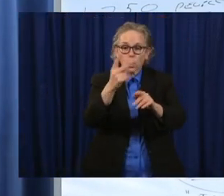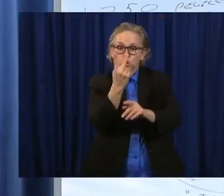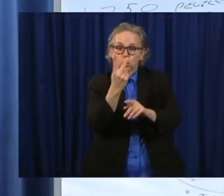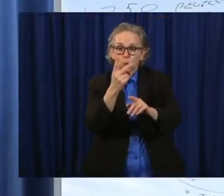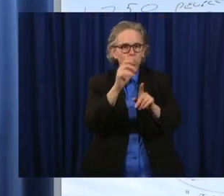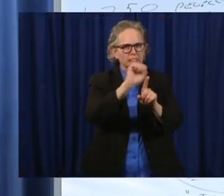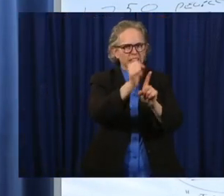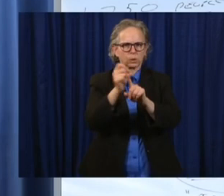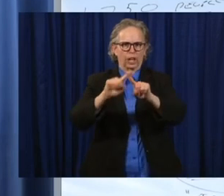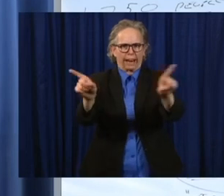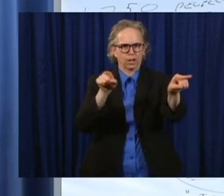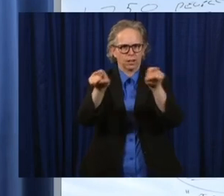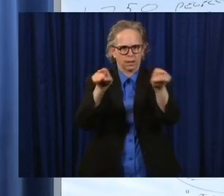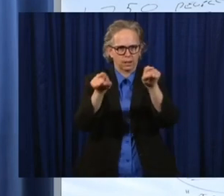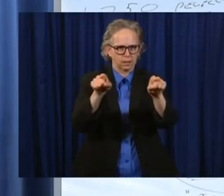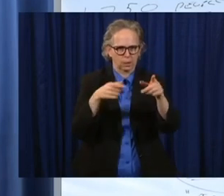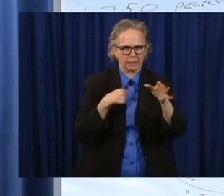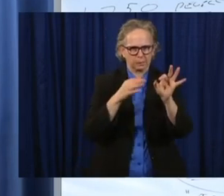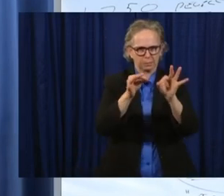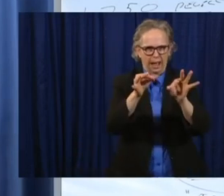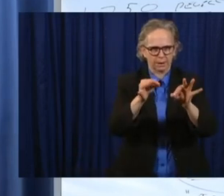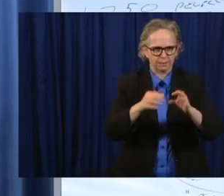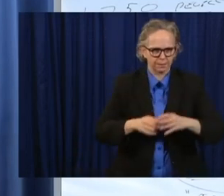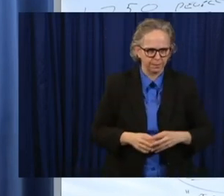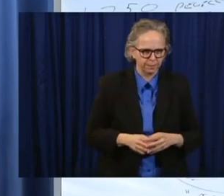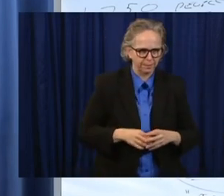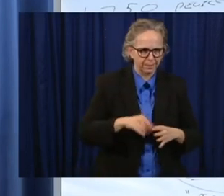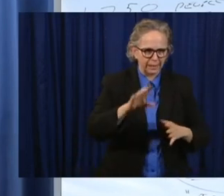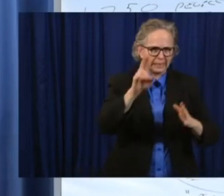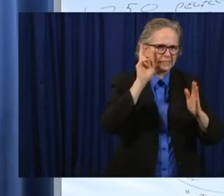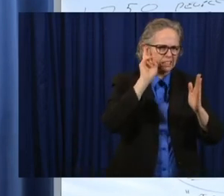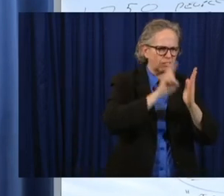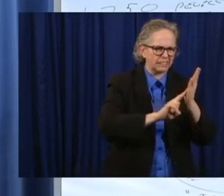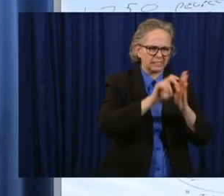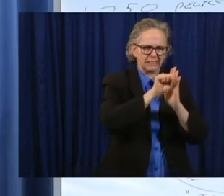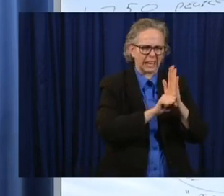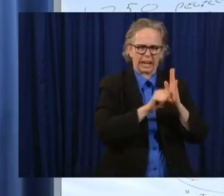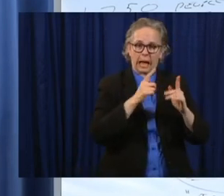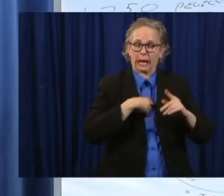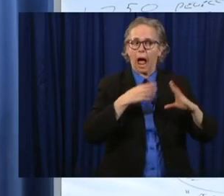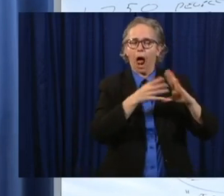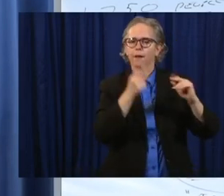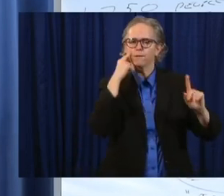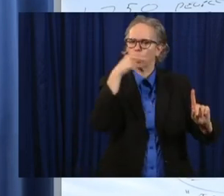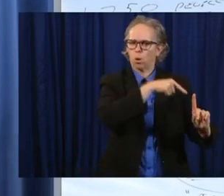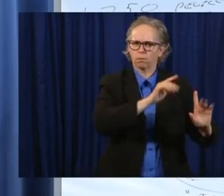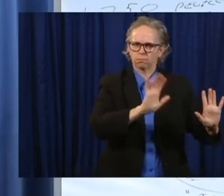the Secretary of State. He's the one that's running the election.